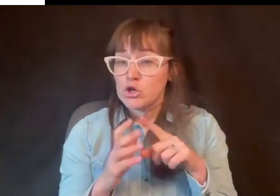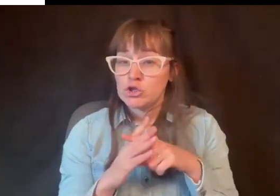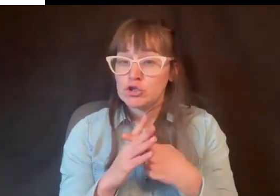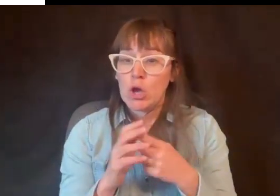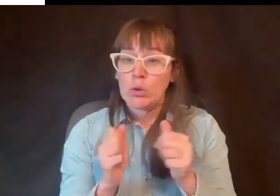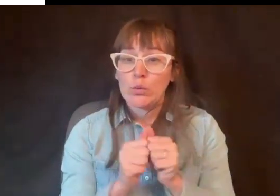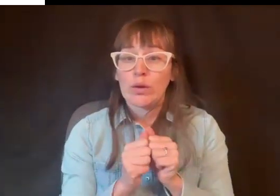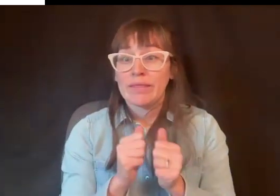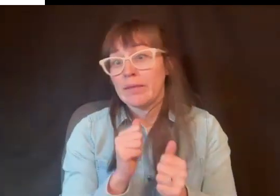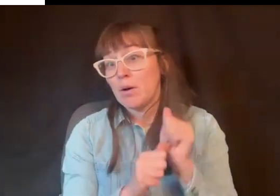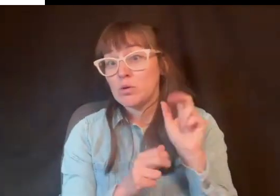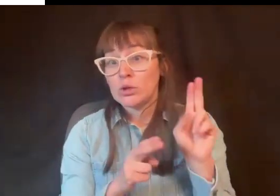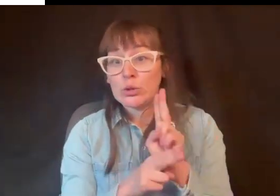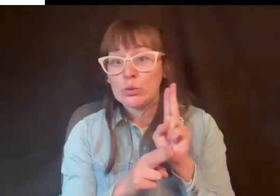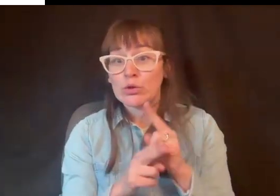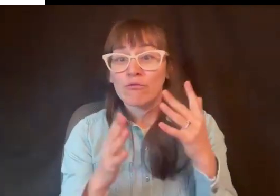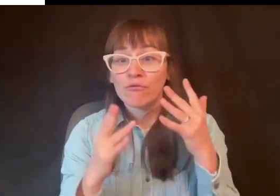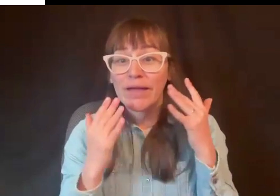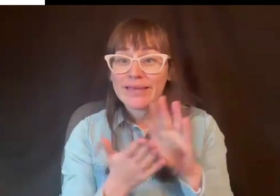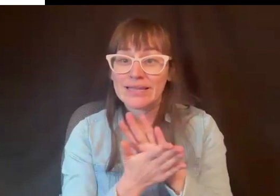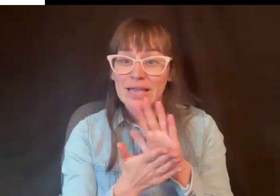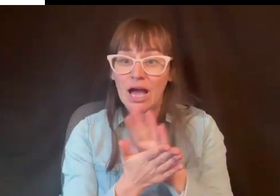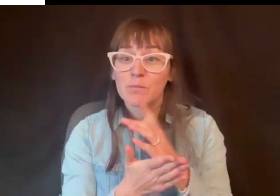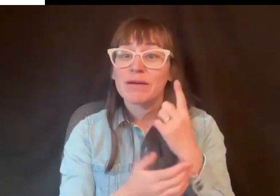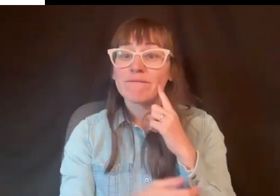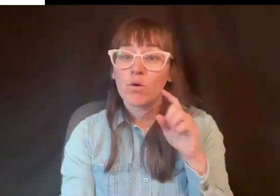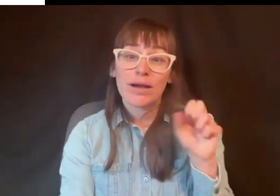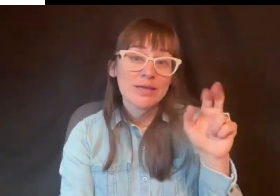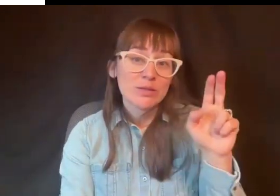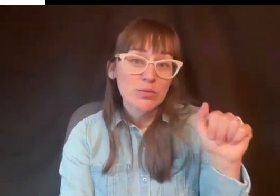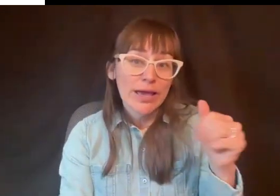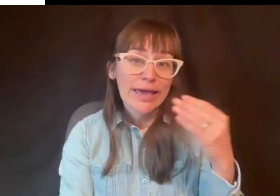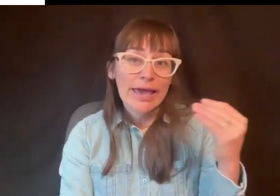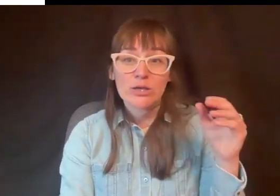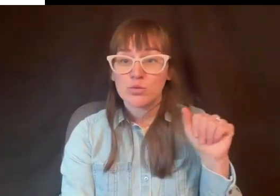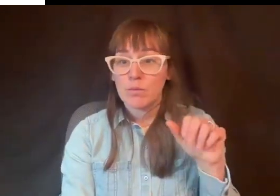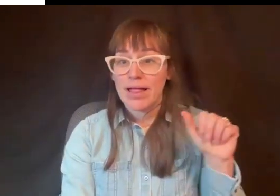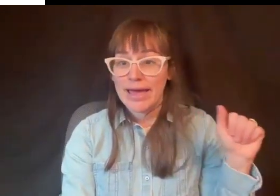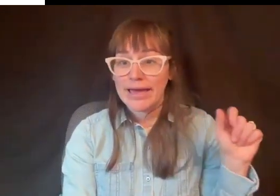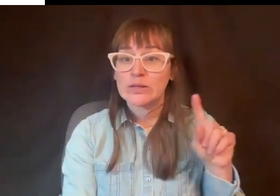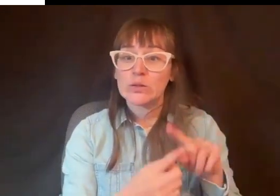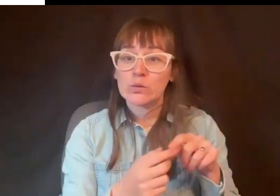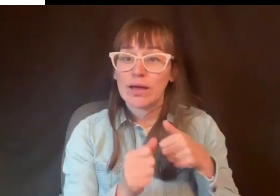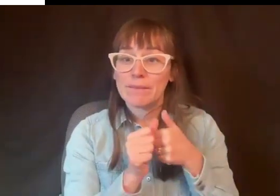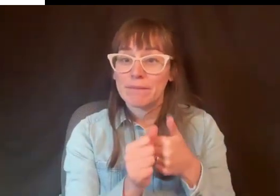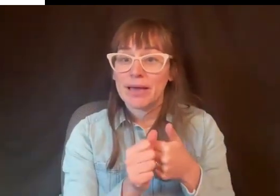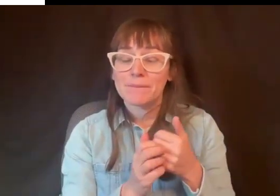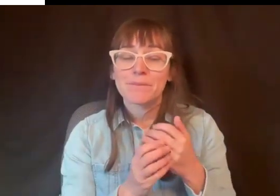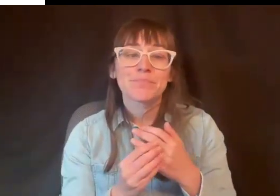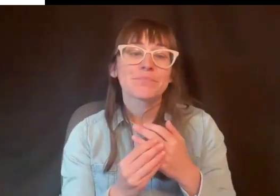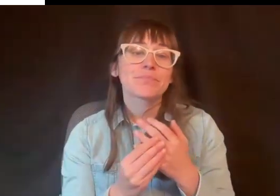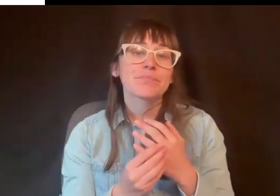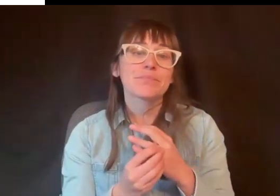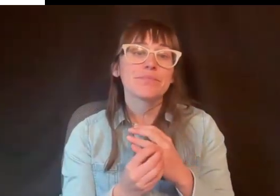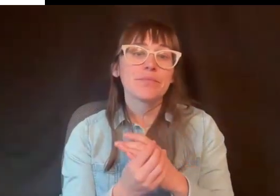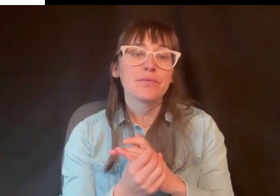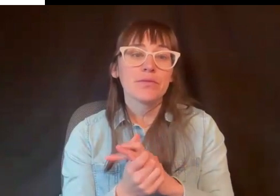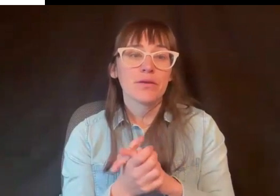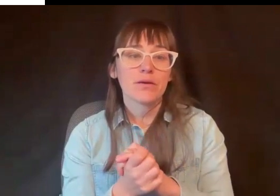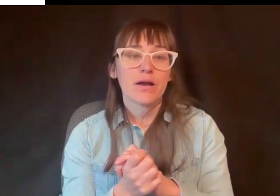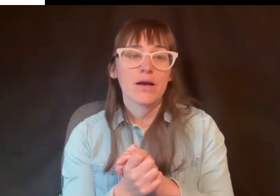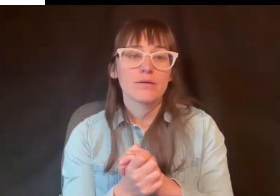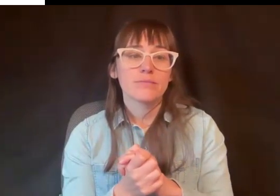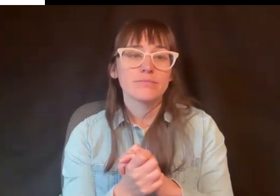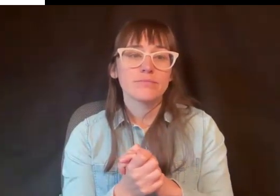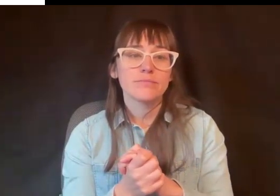user-friendly documents that we put together to help SUAs and AAAs implement this provision. First, we'll take a look at the sample policy and form, and